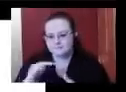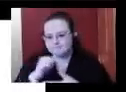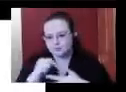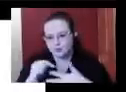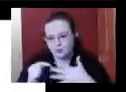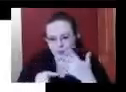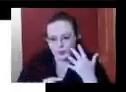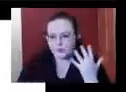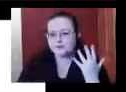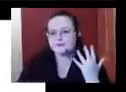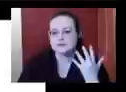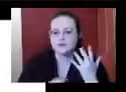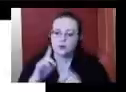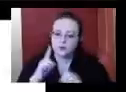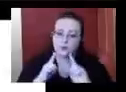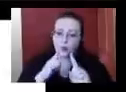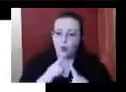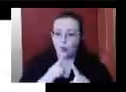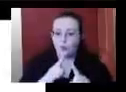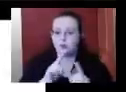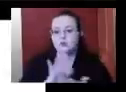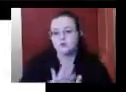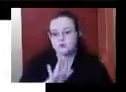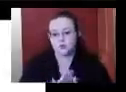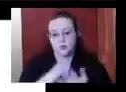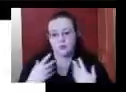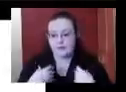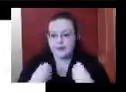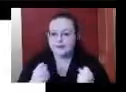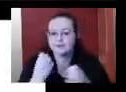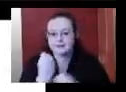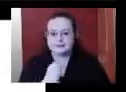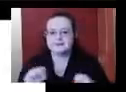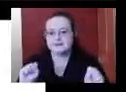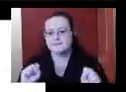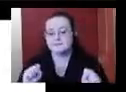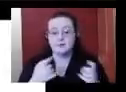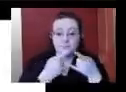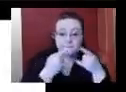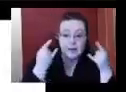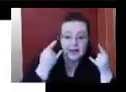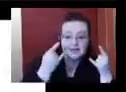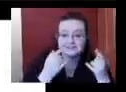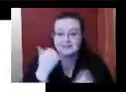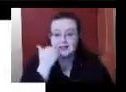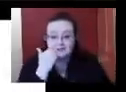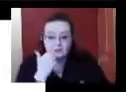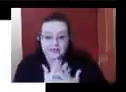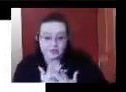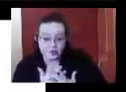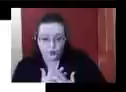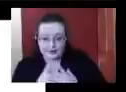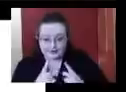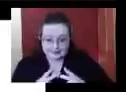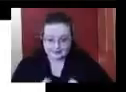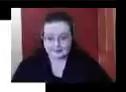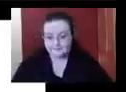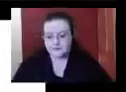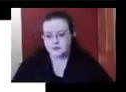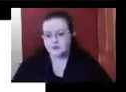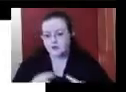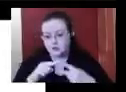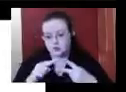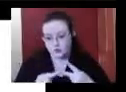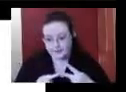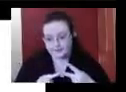healthier spaces to work and learn. Masking and screening are only two examples of protective strategies schools are expected